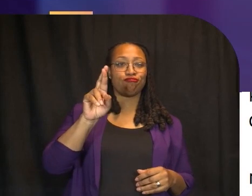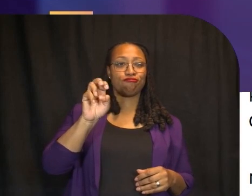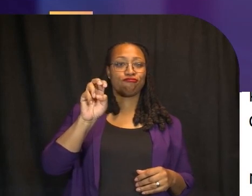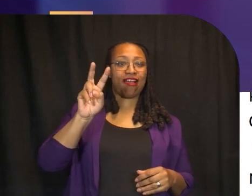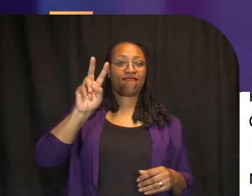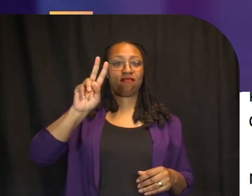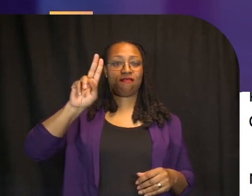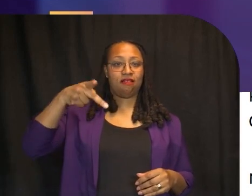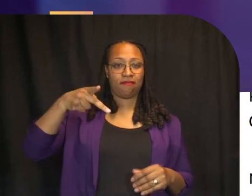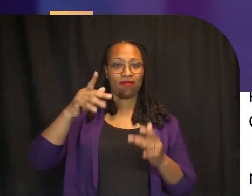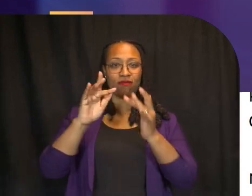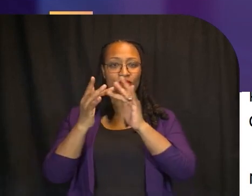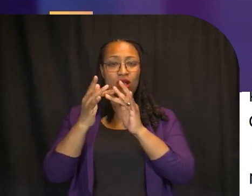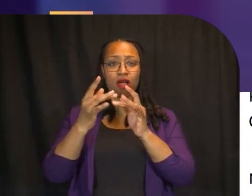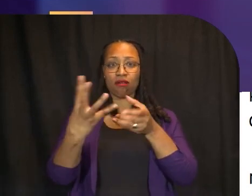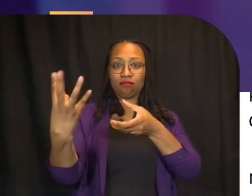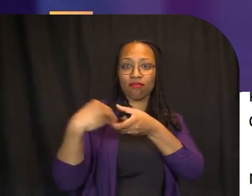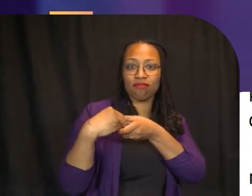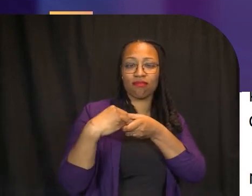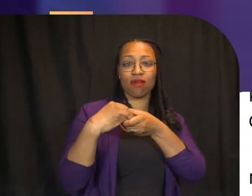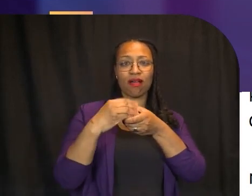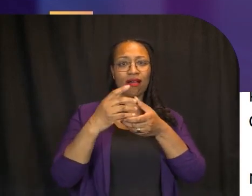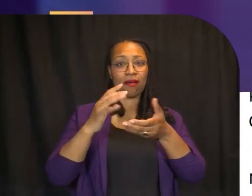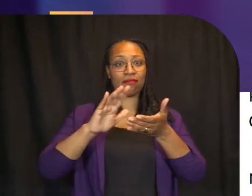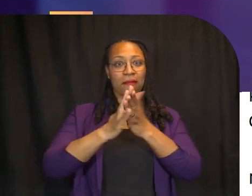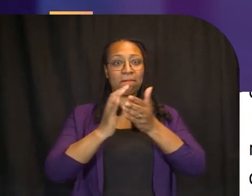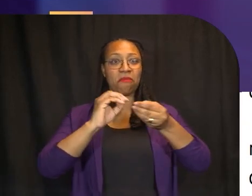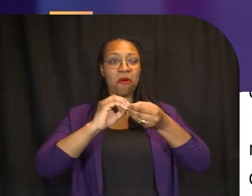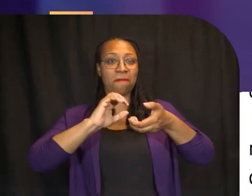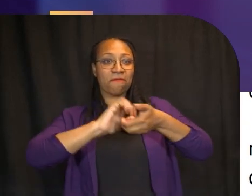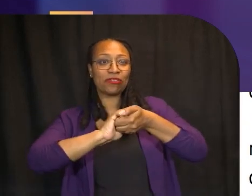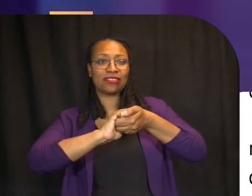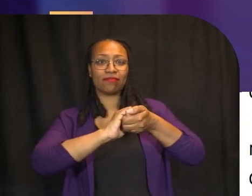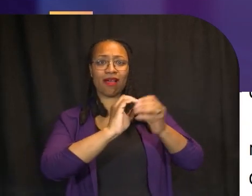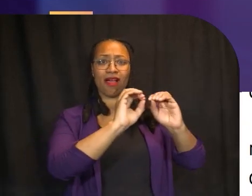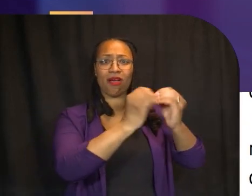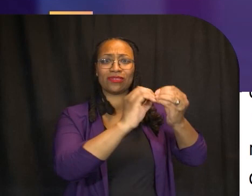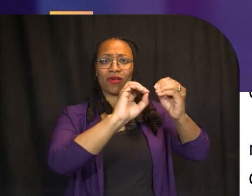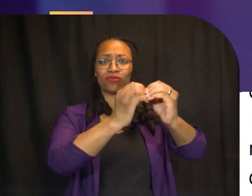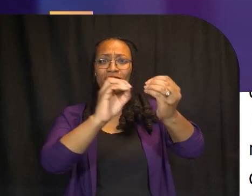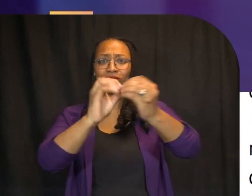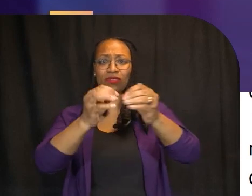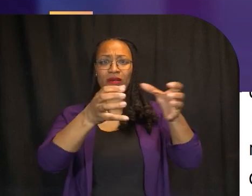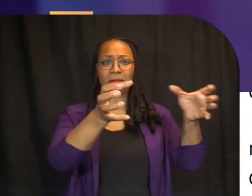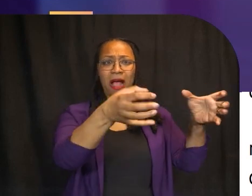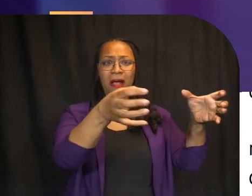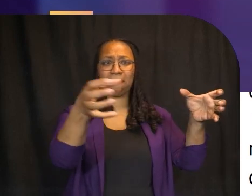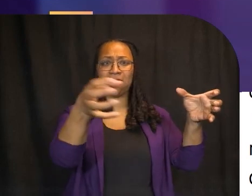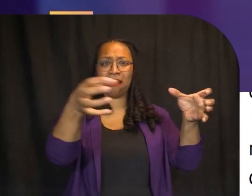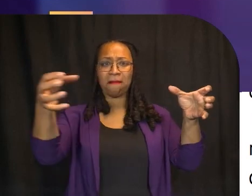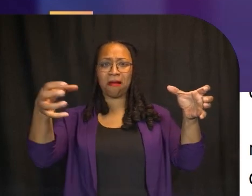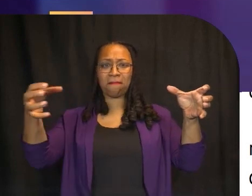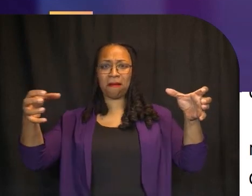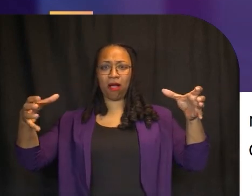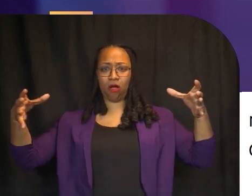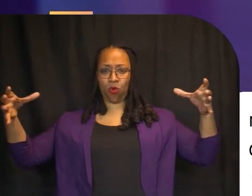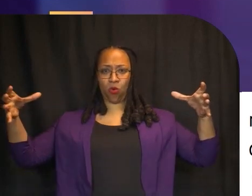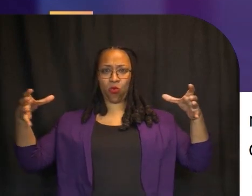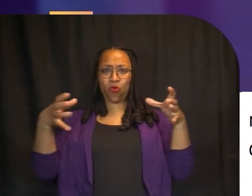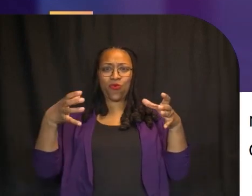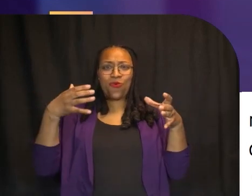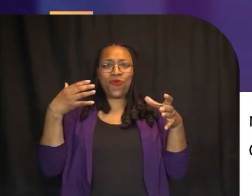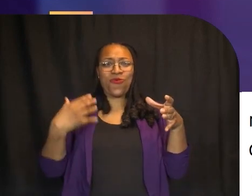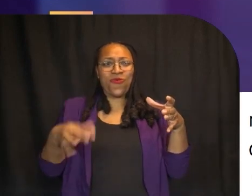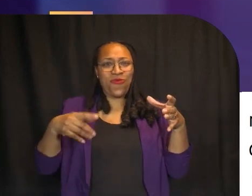rights, especially for people with disabilities and disabled people of color. Within the legislative branch, this past